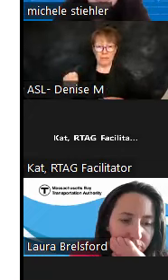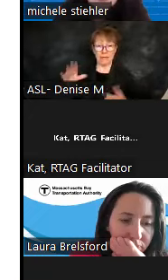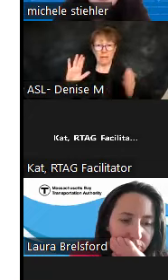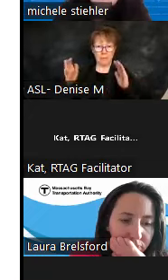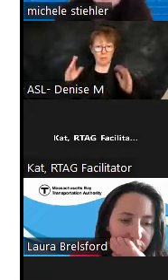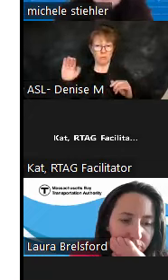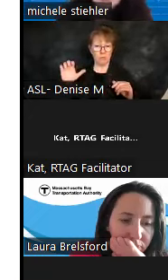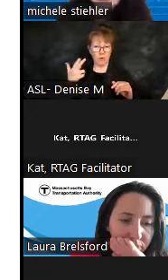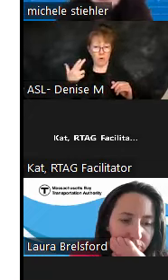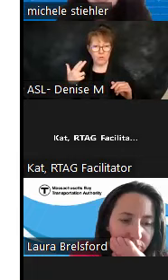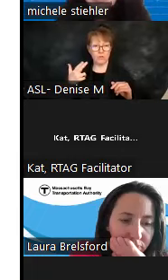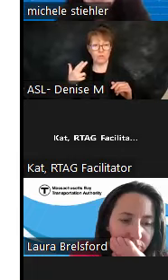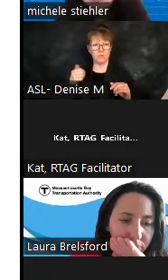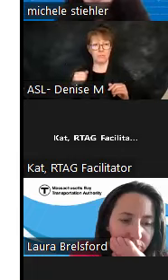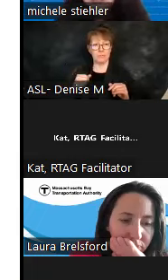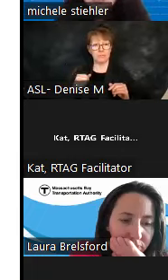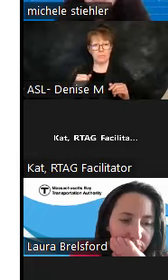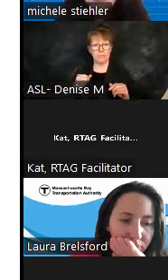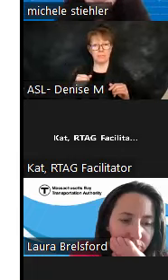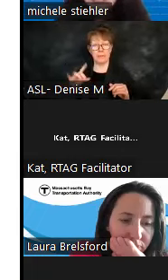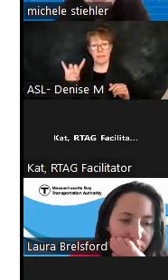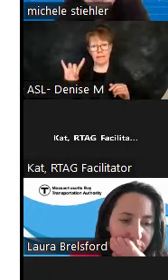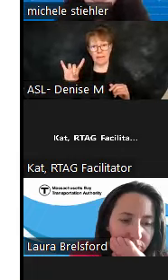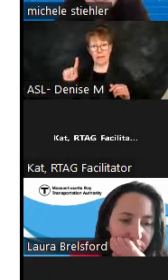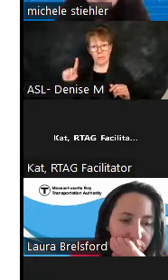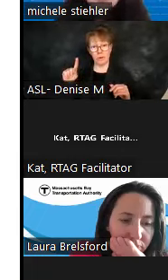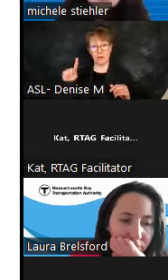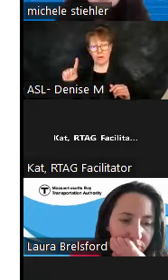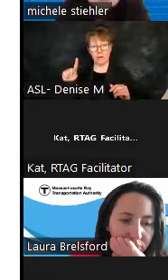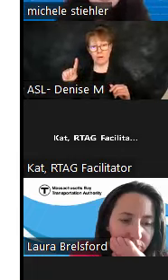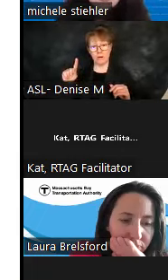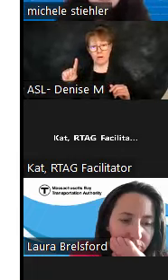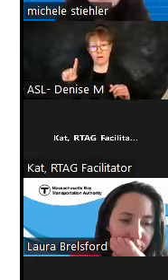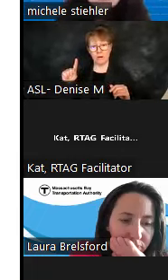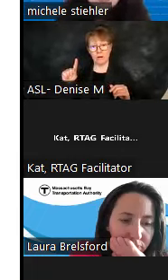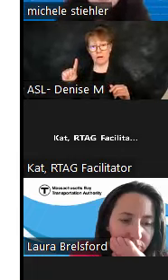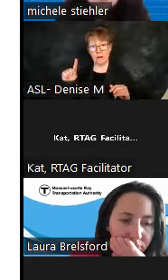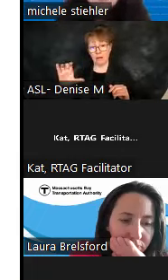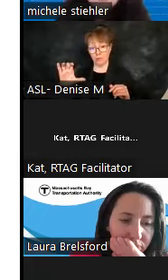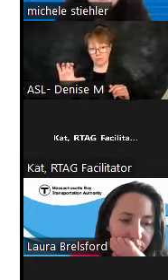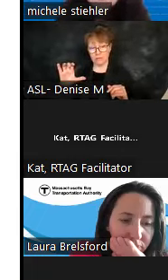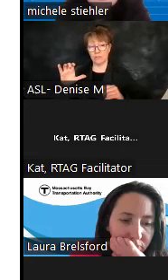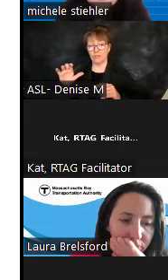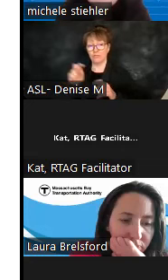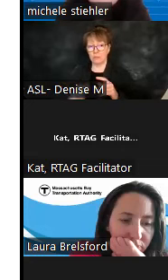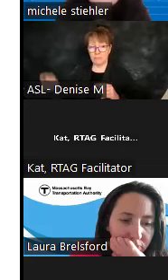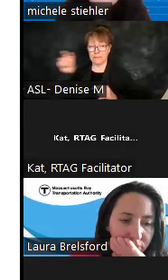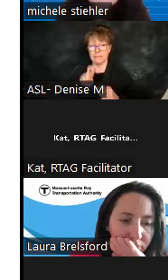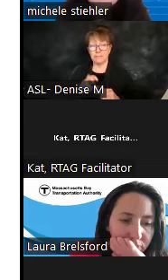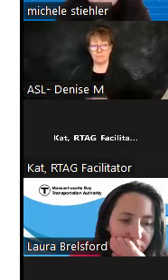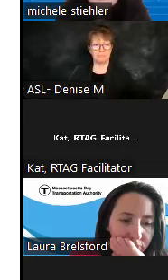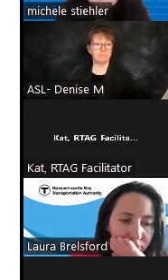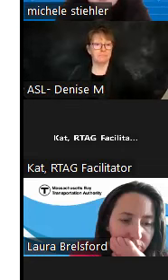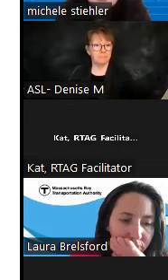It declined by 8,100 and change trips. Go to the next slide.